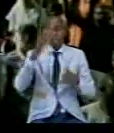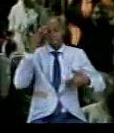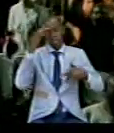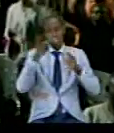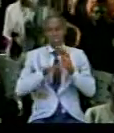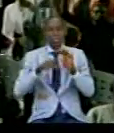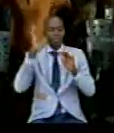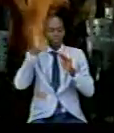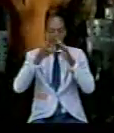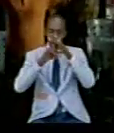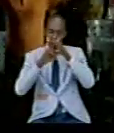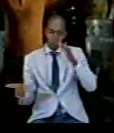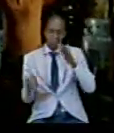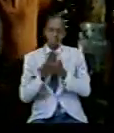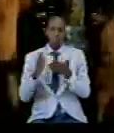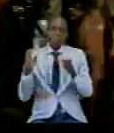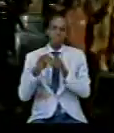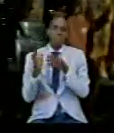vanish away.